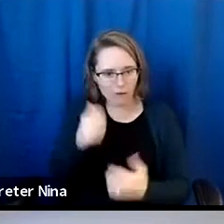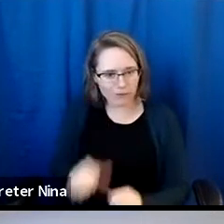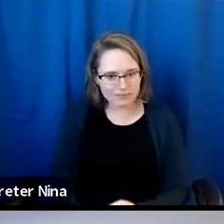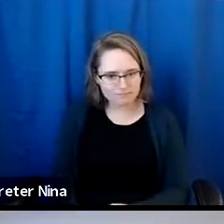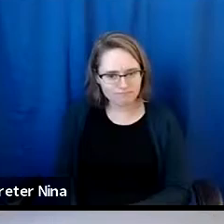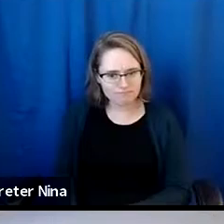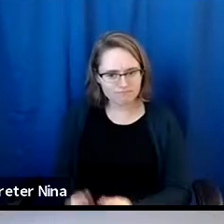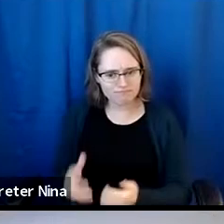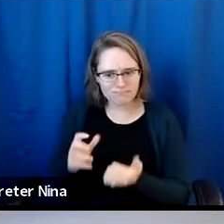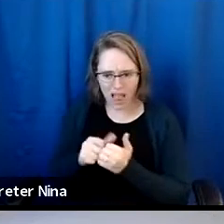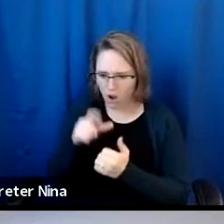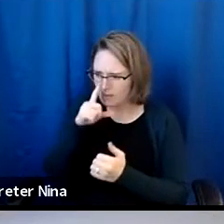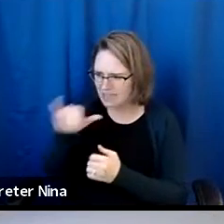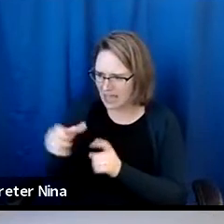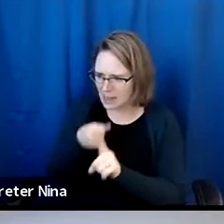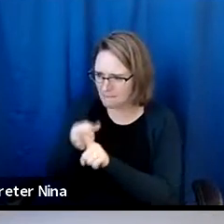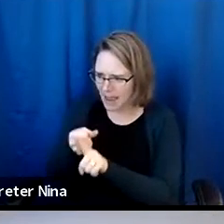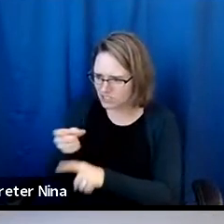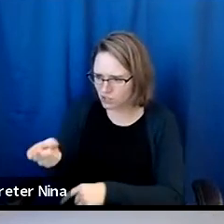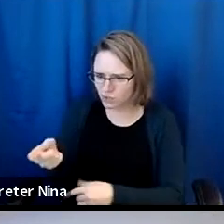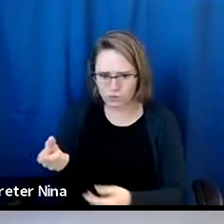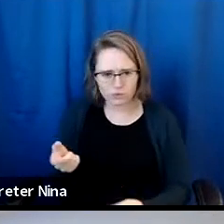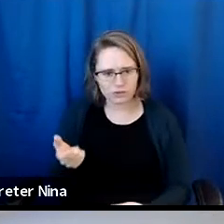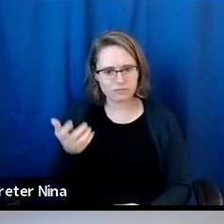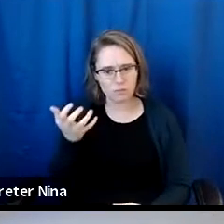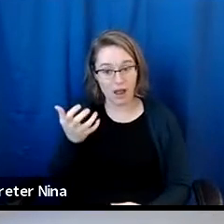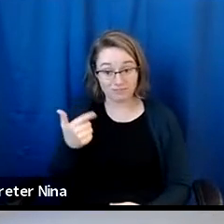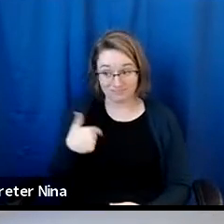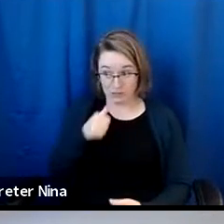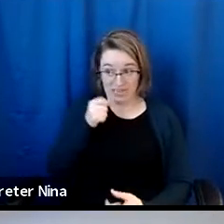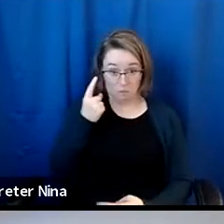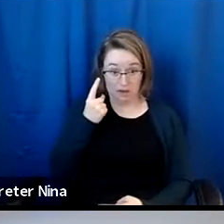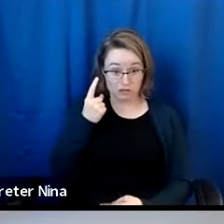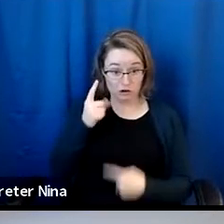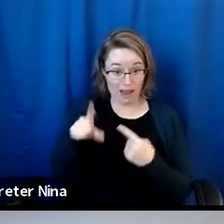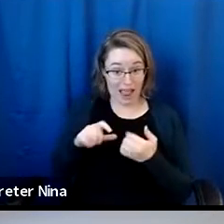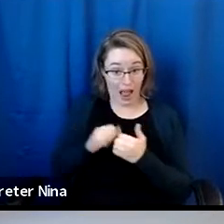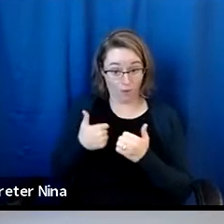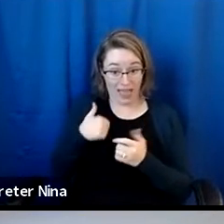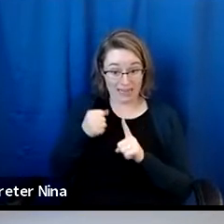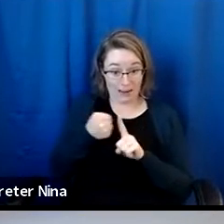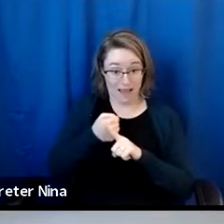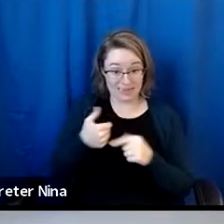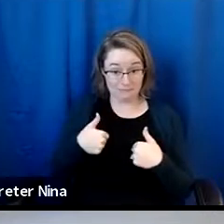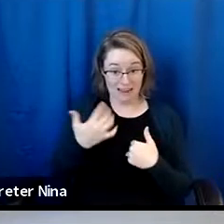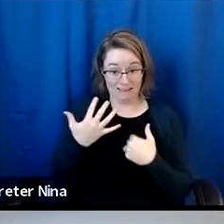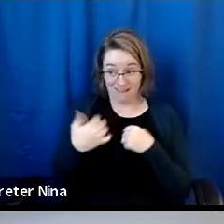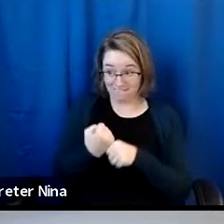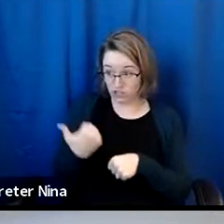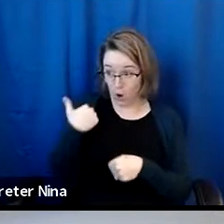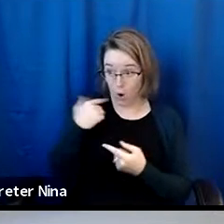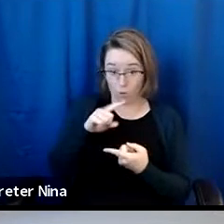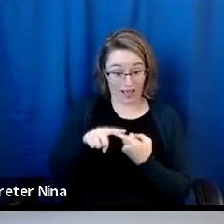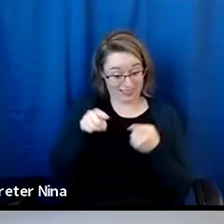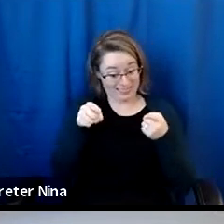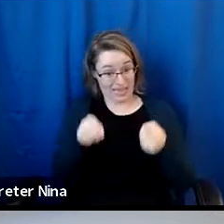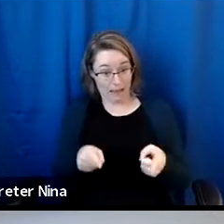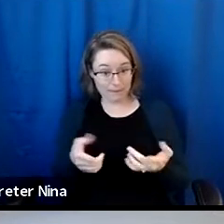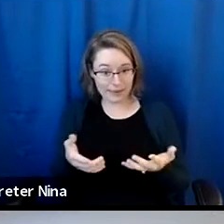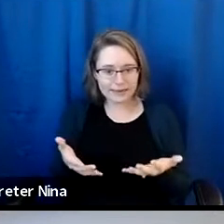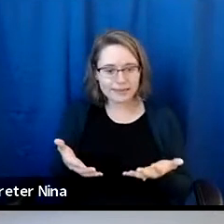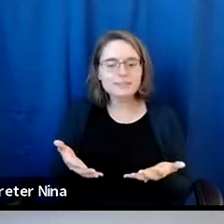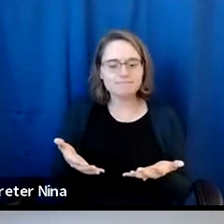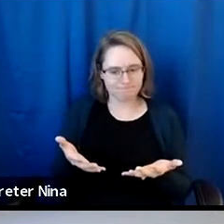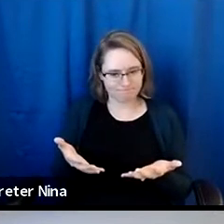how is that impacting you? Like, wow, you didn't wonder how that impacted me 5 years ago when XYZ happened, whatever.